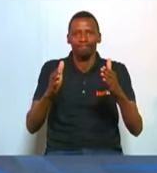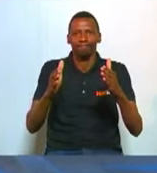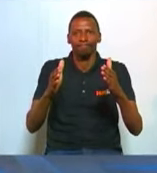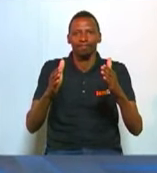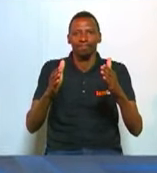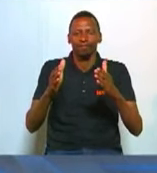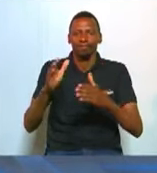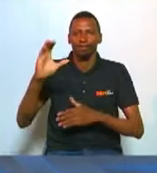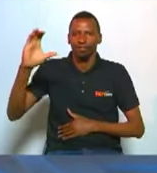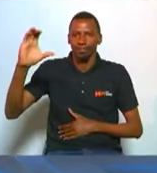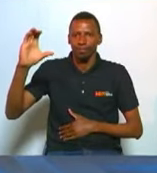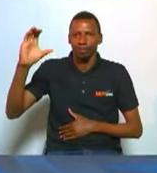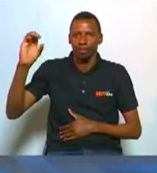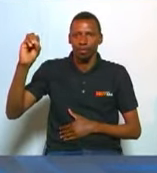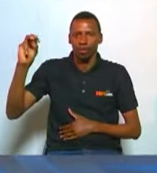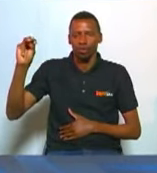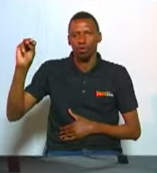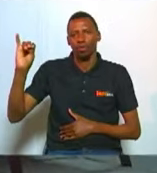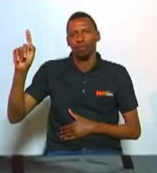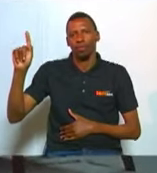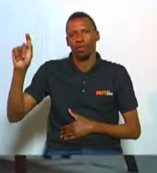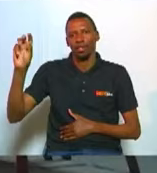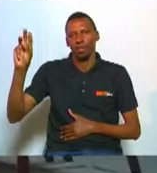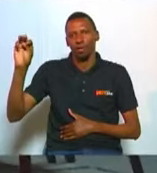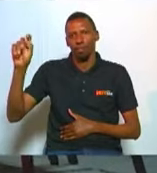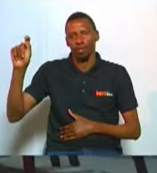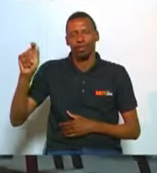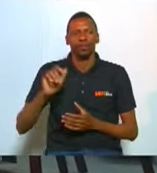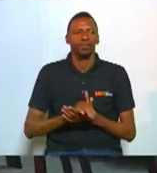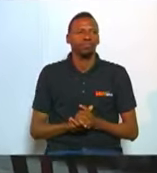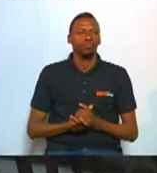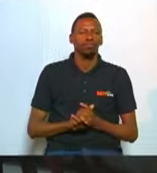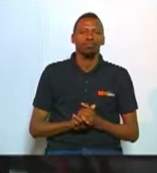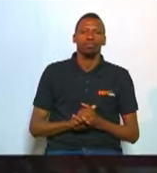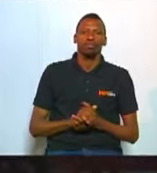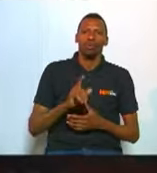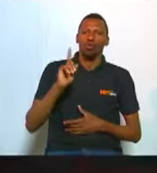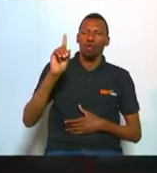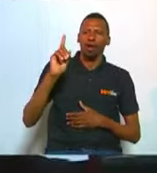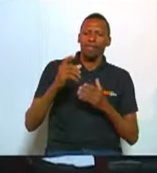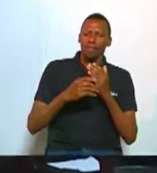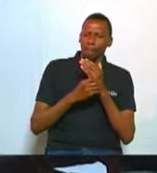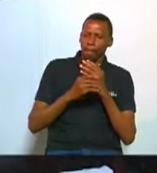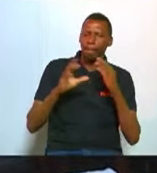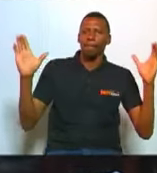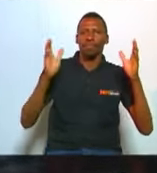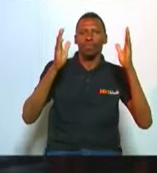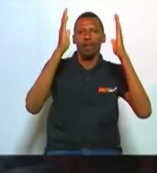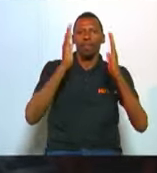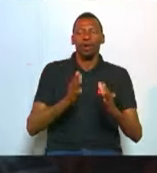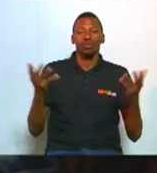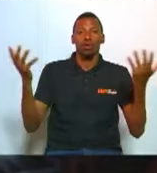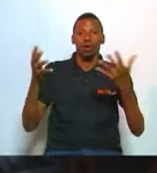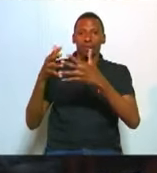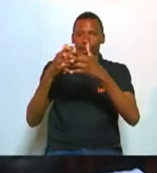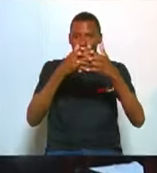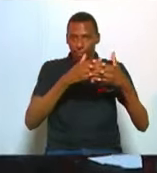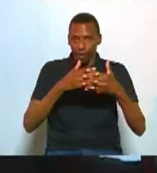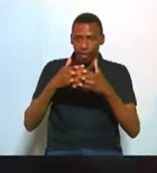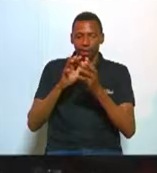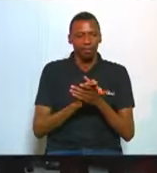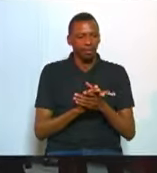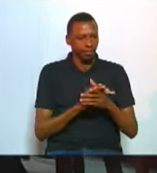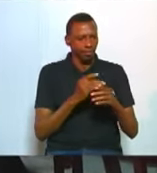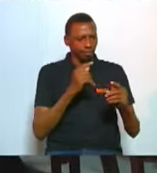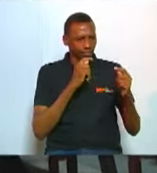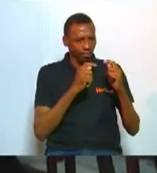Commitment. One of the popular stars in America, I can't remember the name exactly, they were interviewing him. They were asking him, you